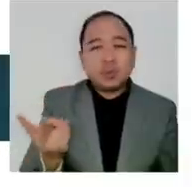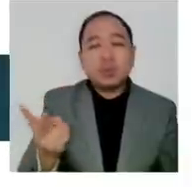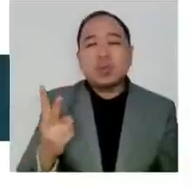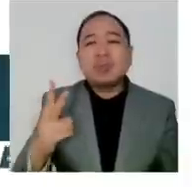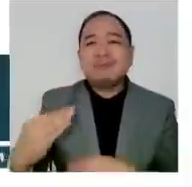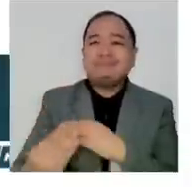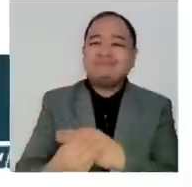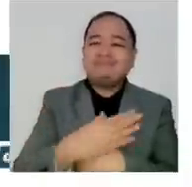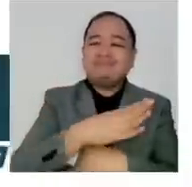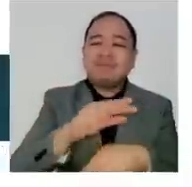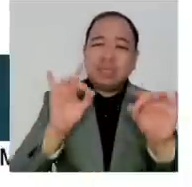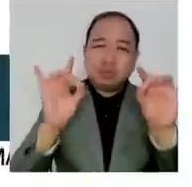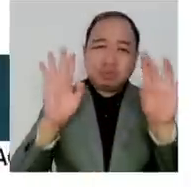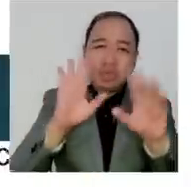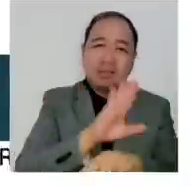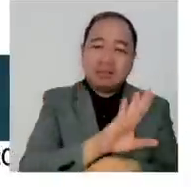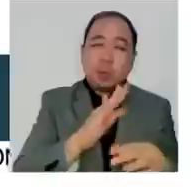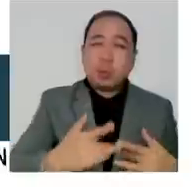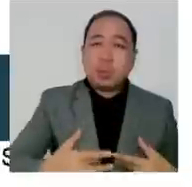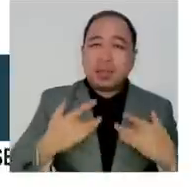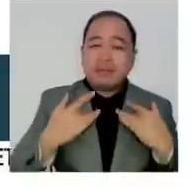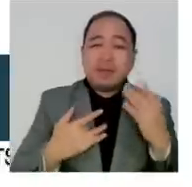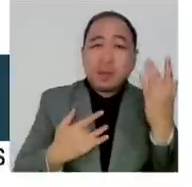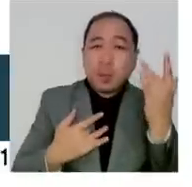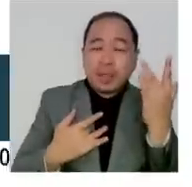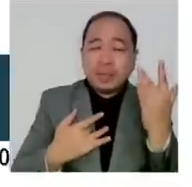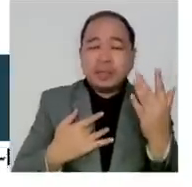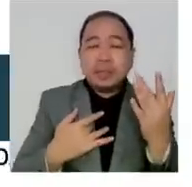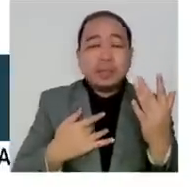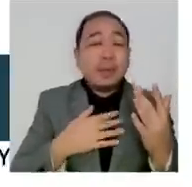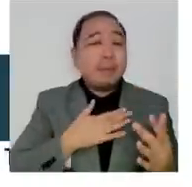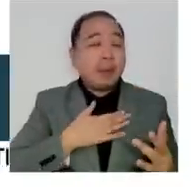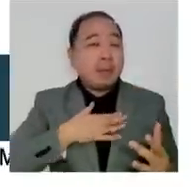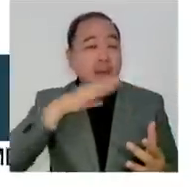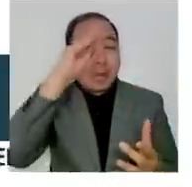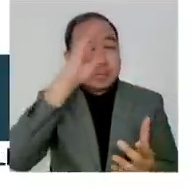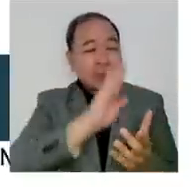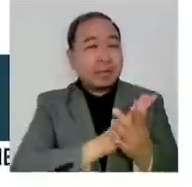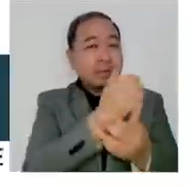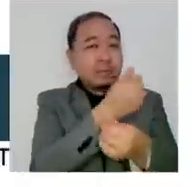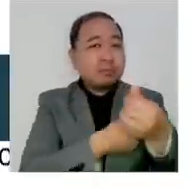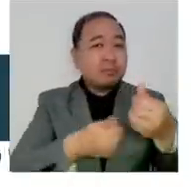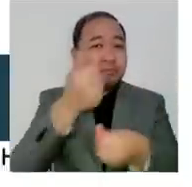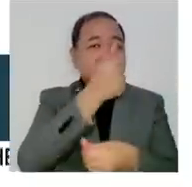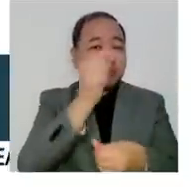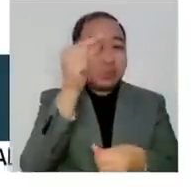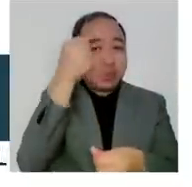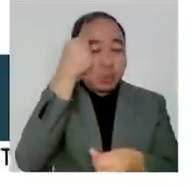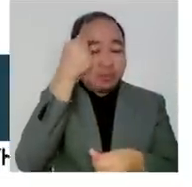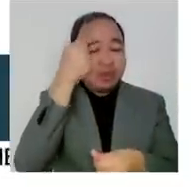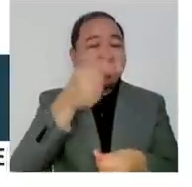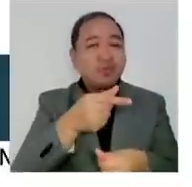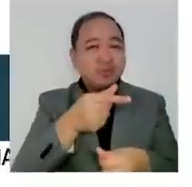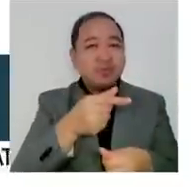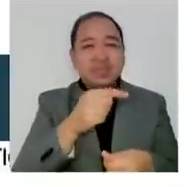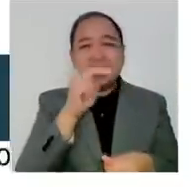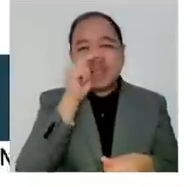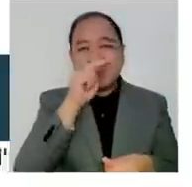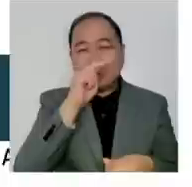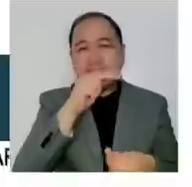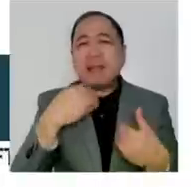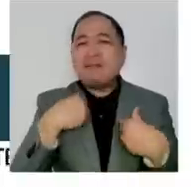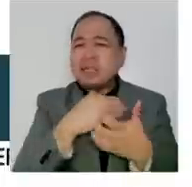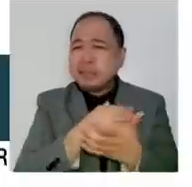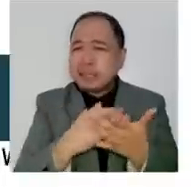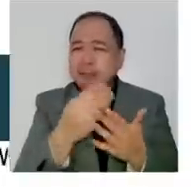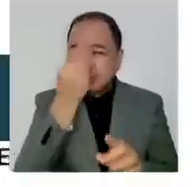life. Mm-hmm. Bakit ko po nasabi yan? Remember, mm-hmm. my husband was governor before he died. May intel reports na pumupunta sa